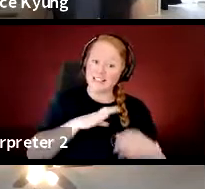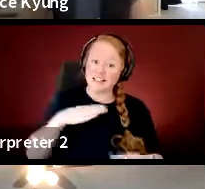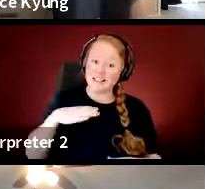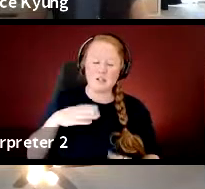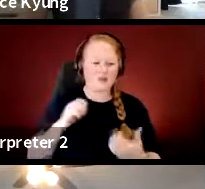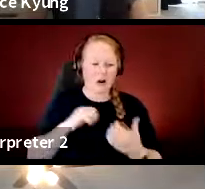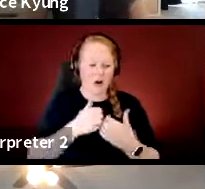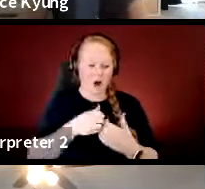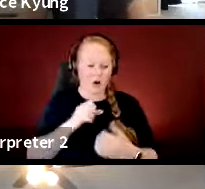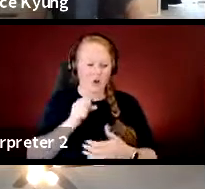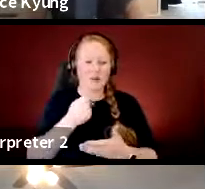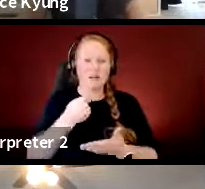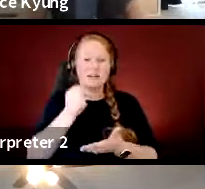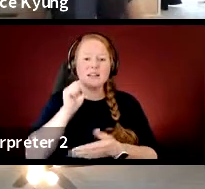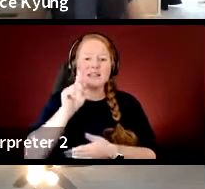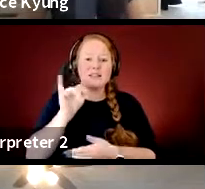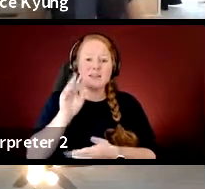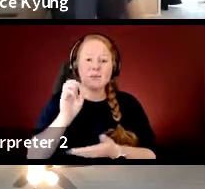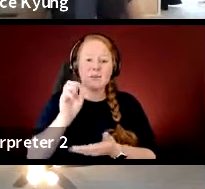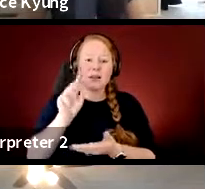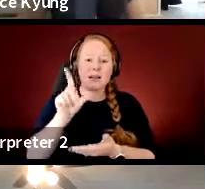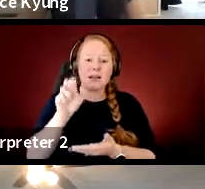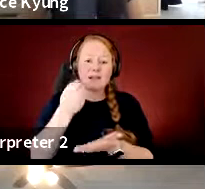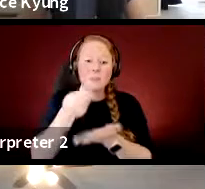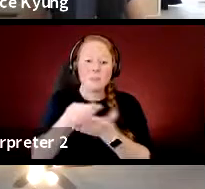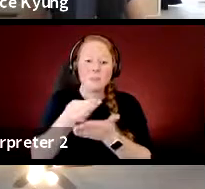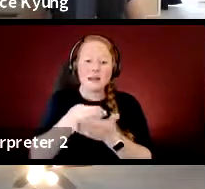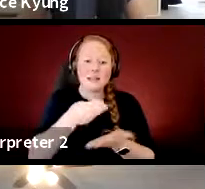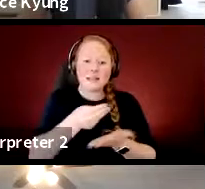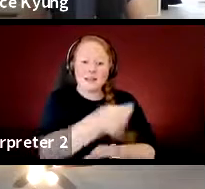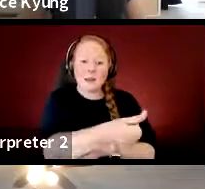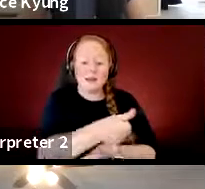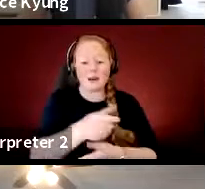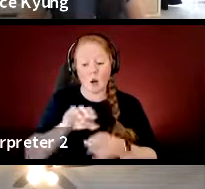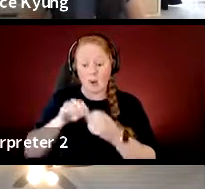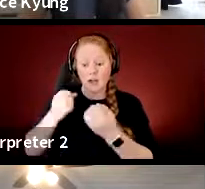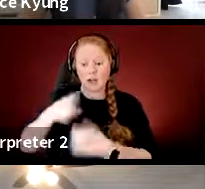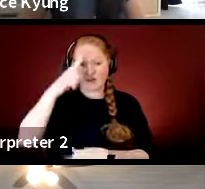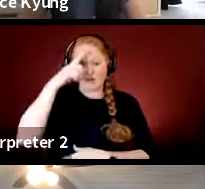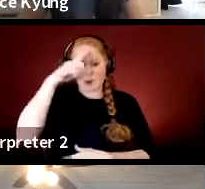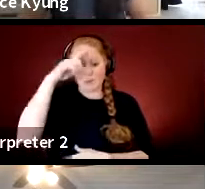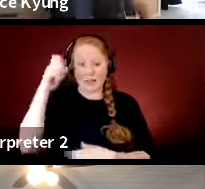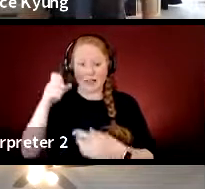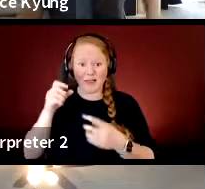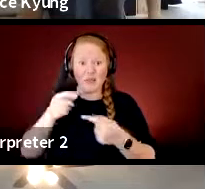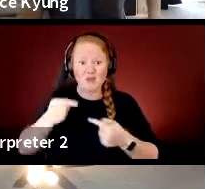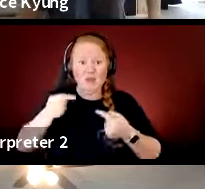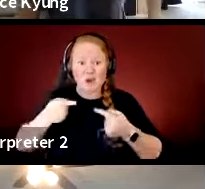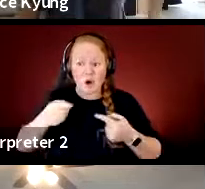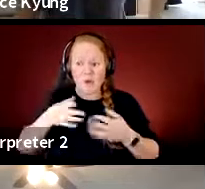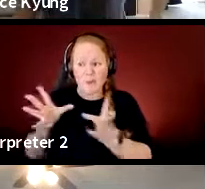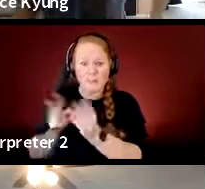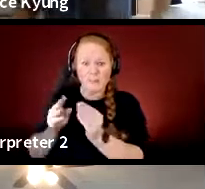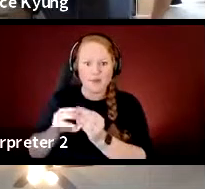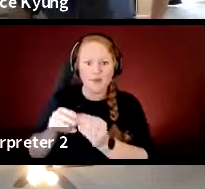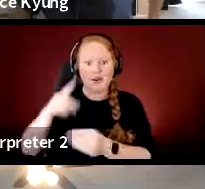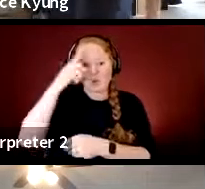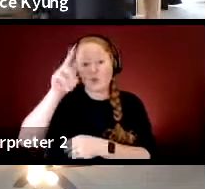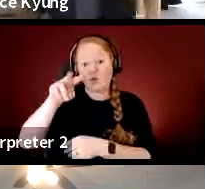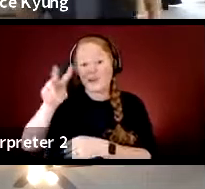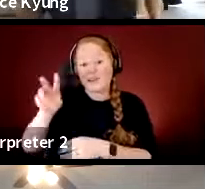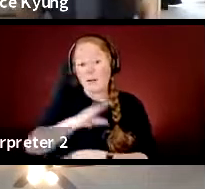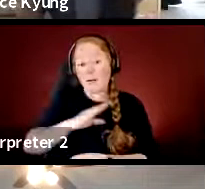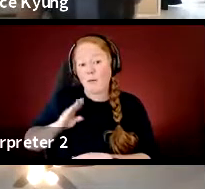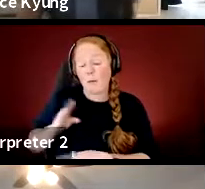money will be spent. The Organization for Black Struggle convened a meeting of the 22nd Ward residents to get their idea of